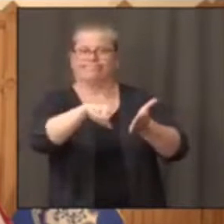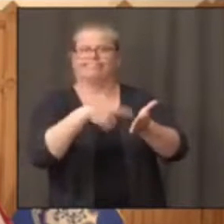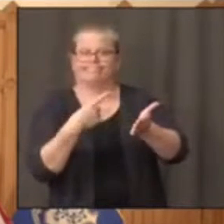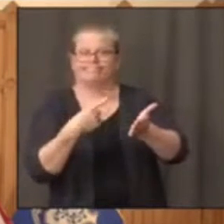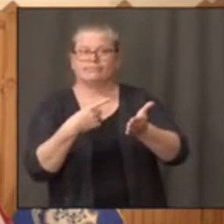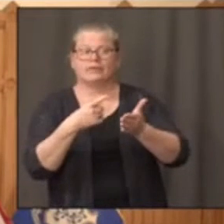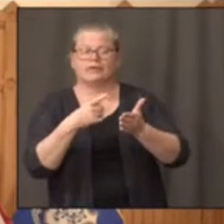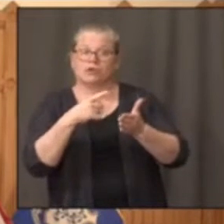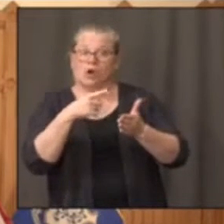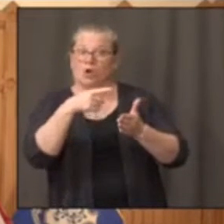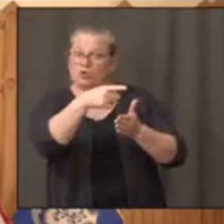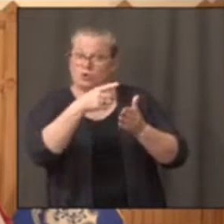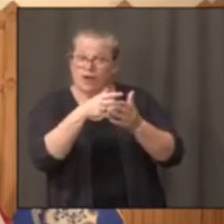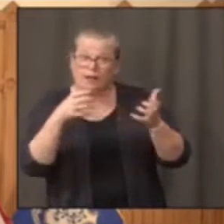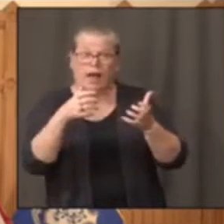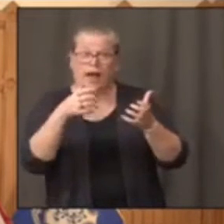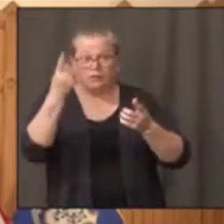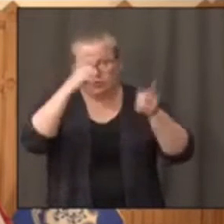you're looking at?